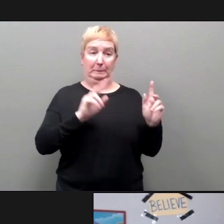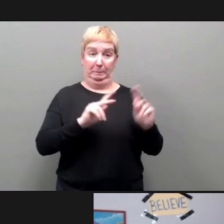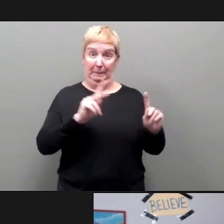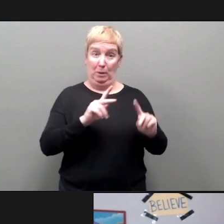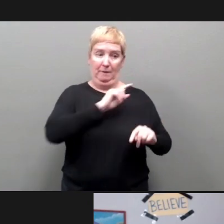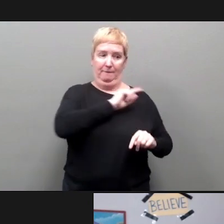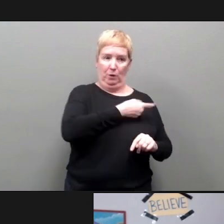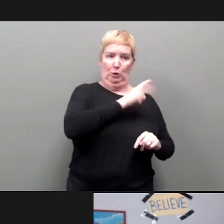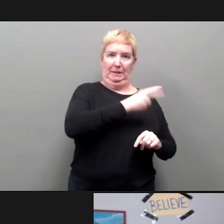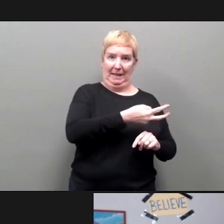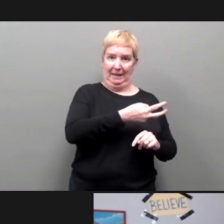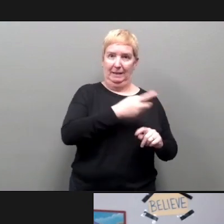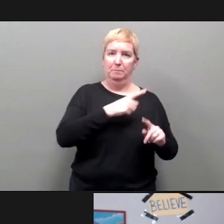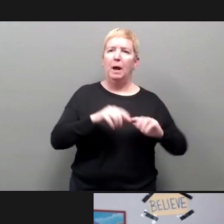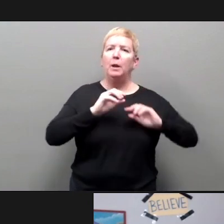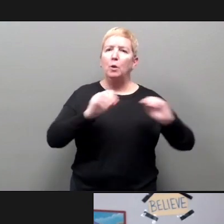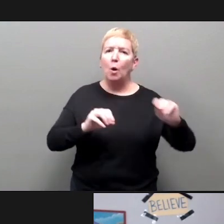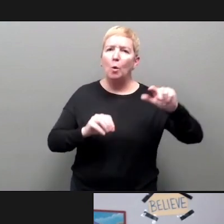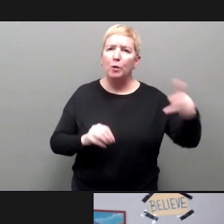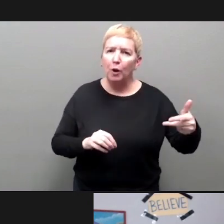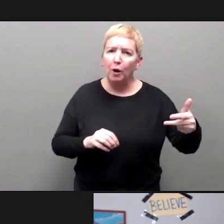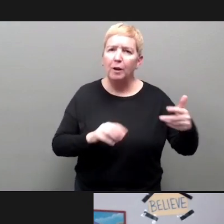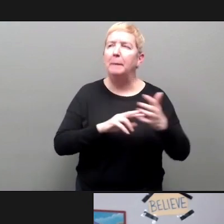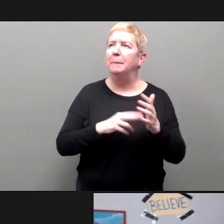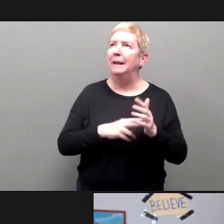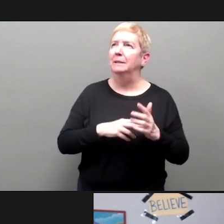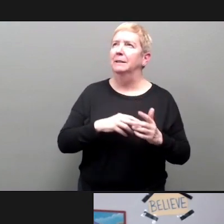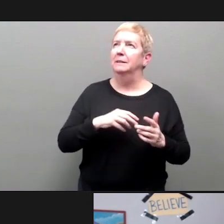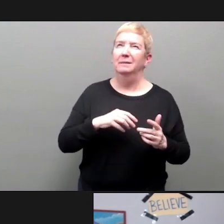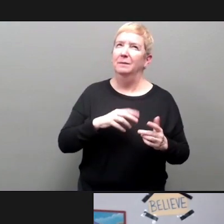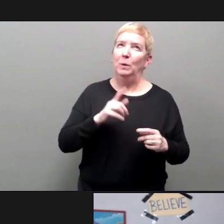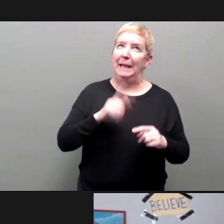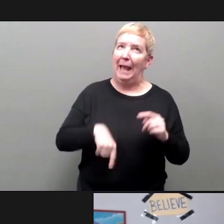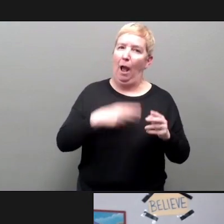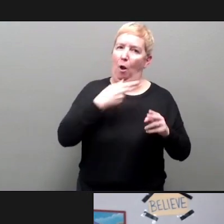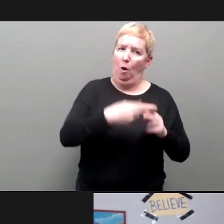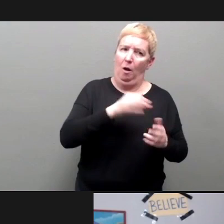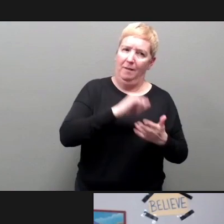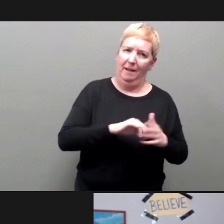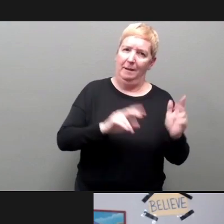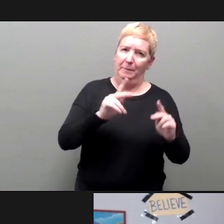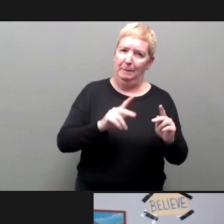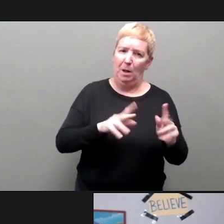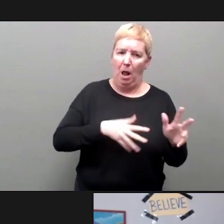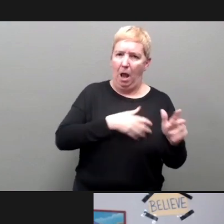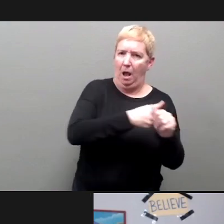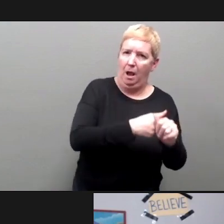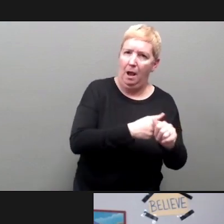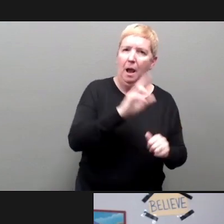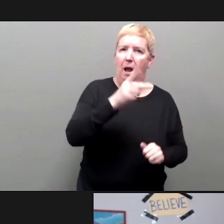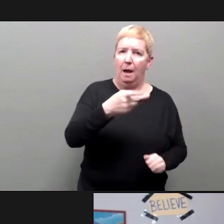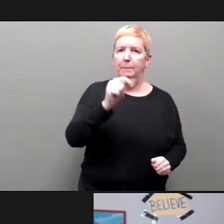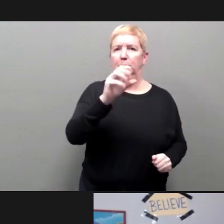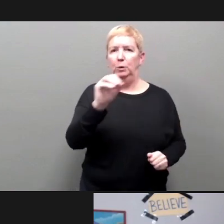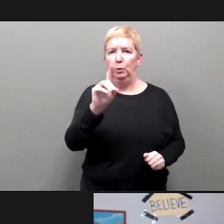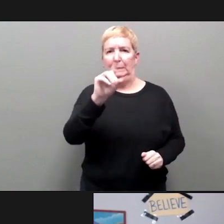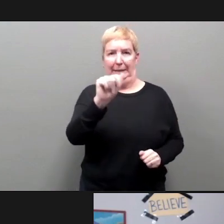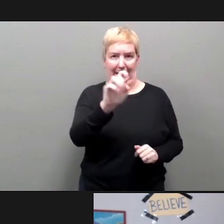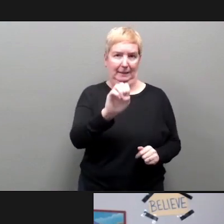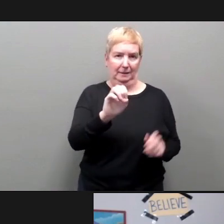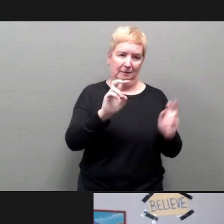date either. And so we're trying to figure that all out. But I think for our point of view right